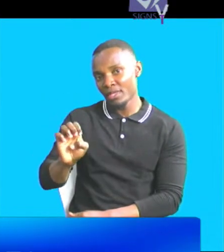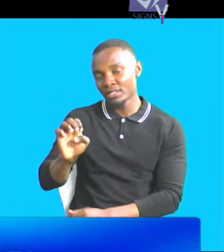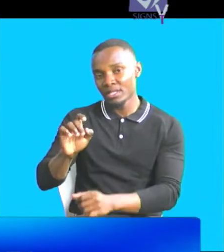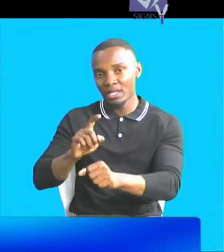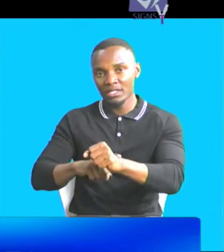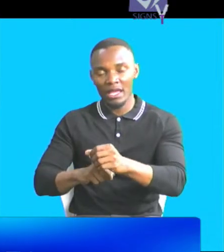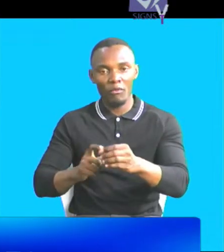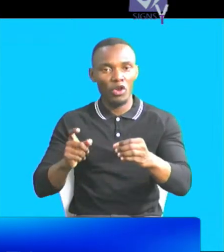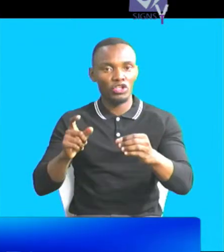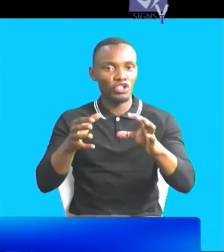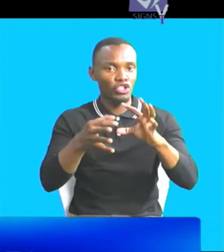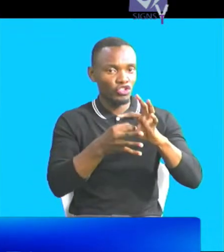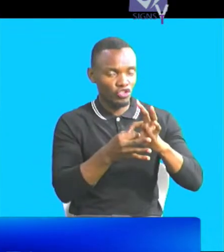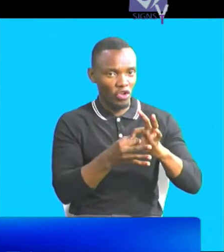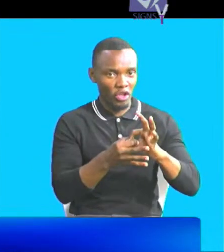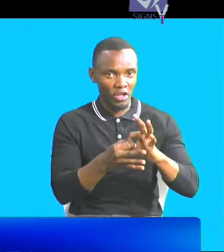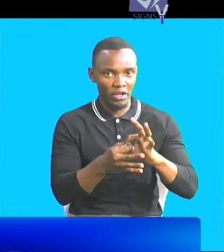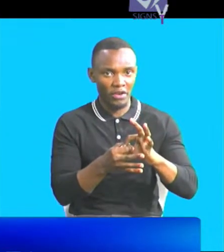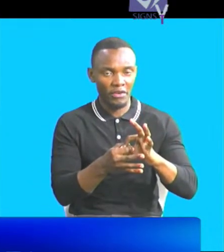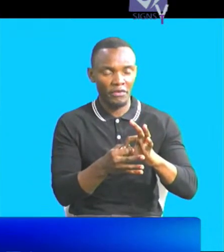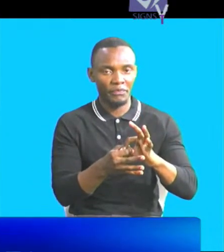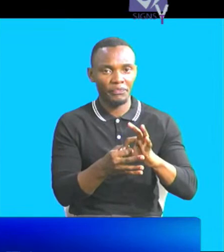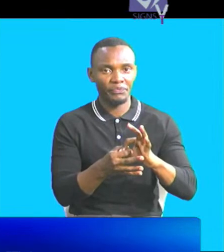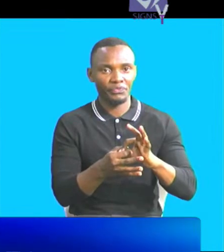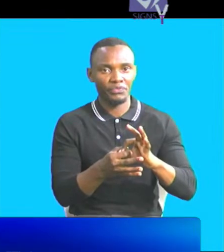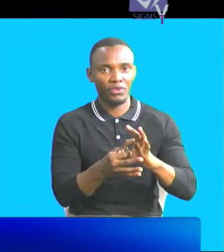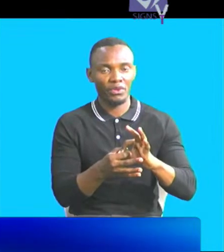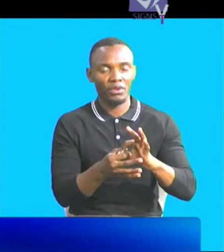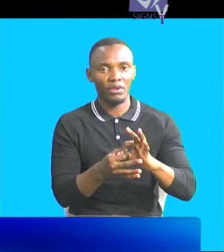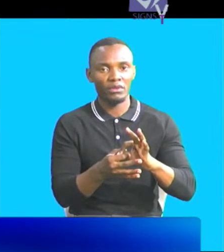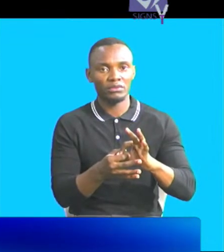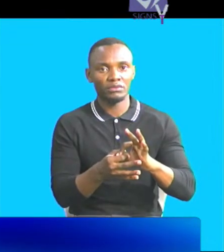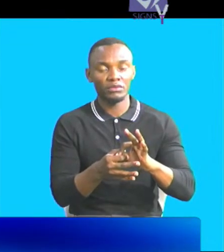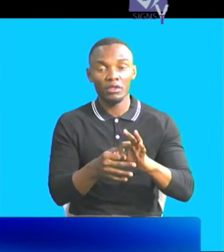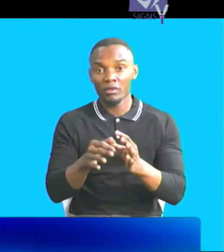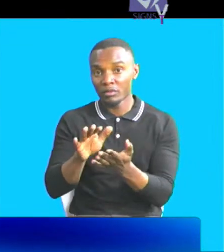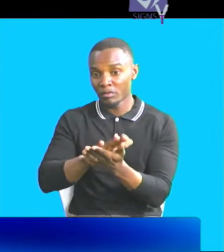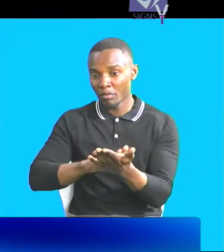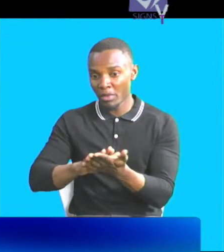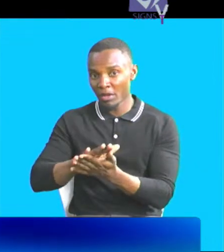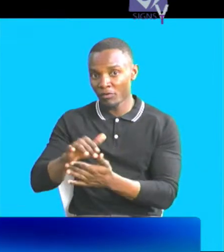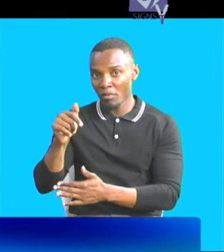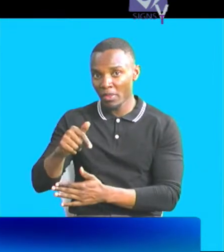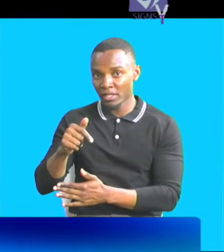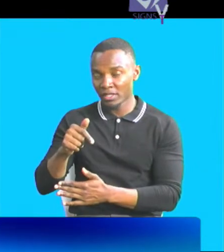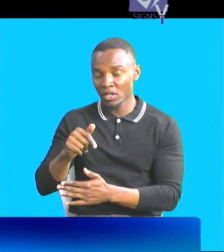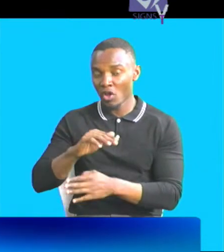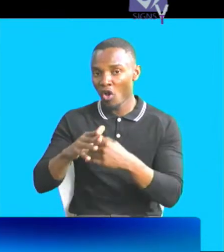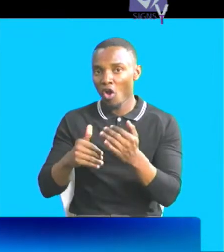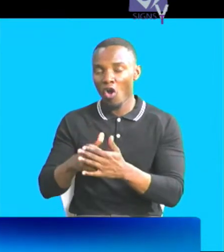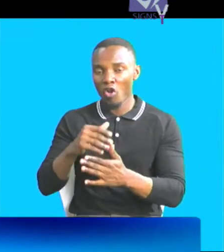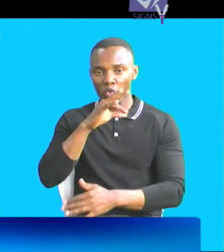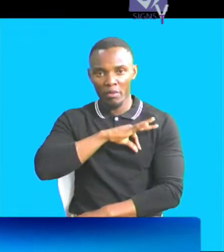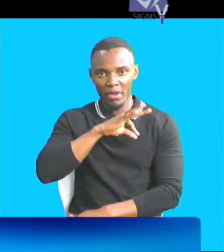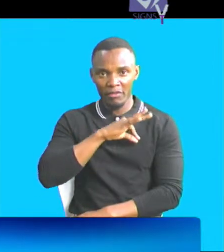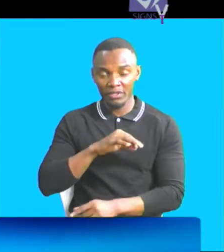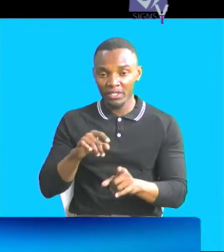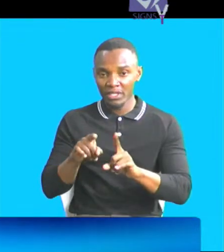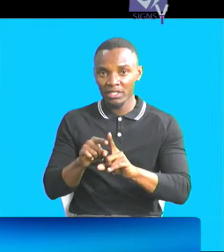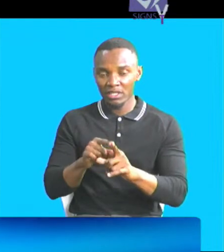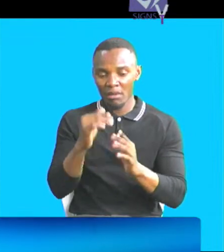join and on board on this platform, they will all benefit. The program